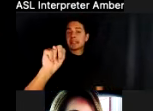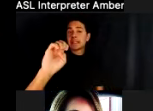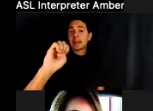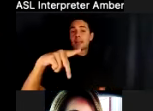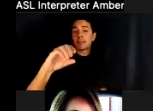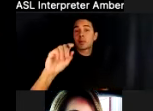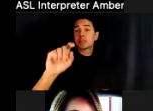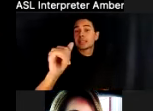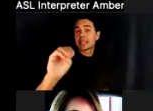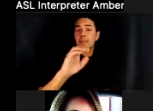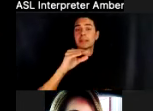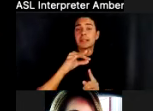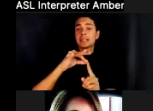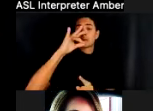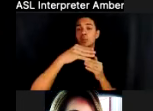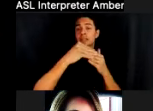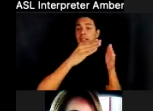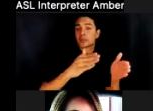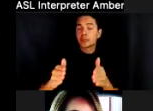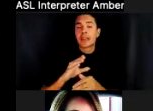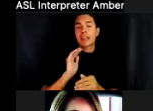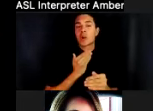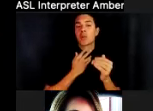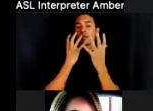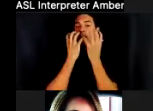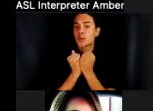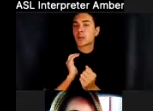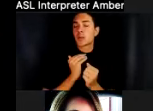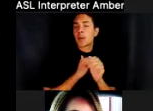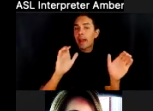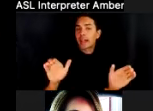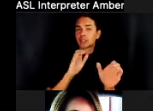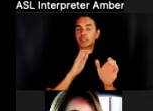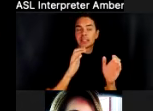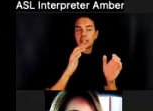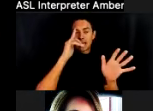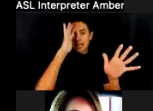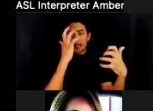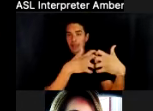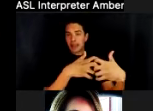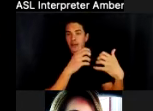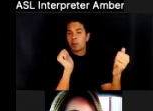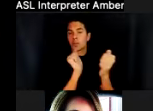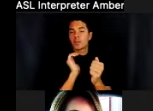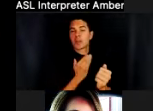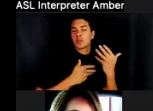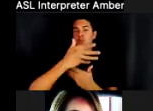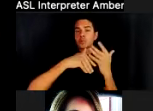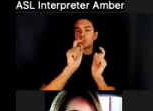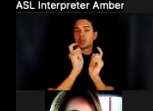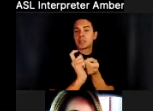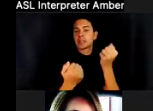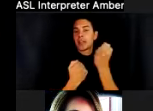just how are our values and our actions like aligned in terms of this social change advocacy,